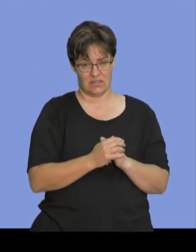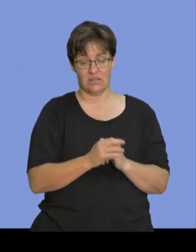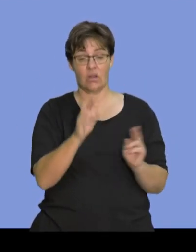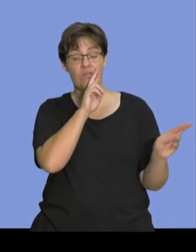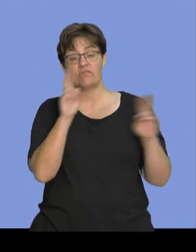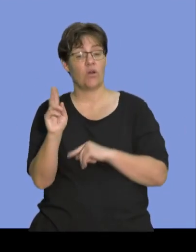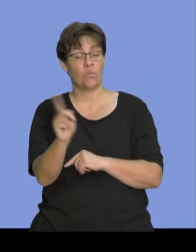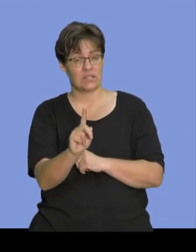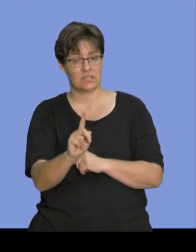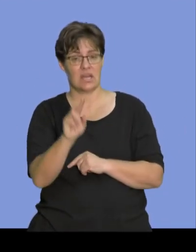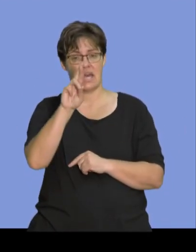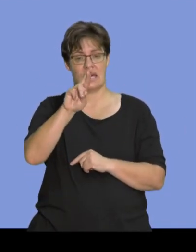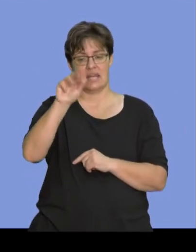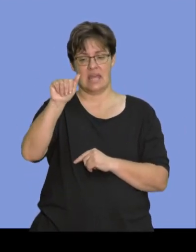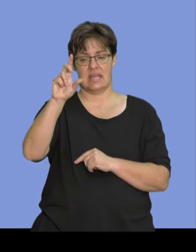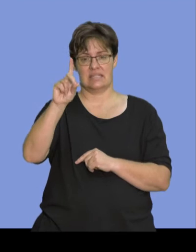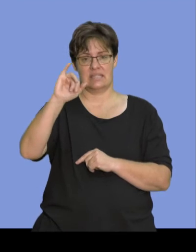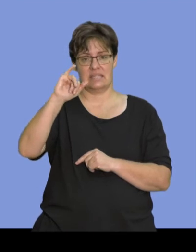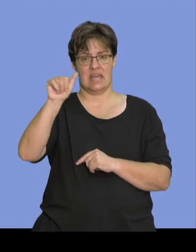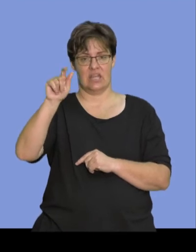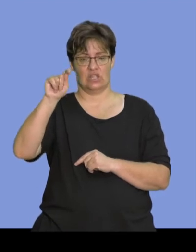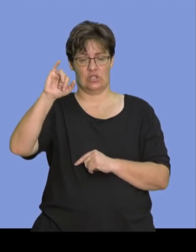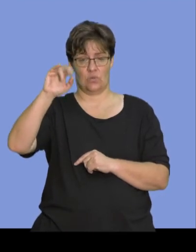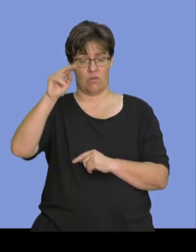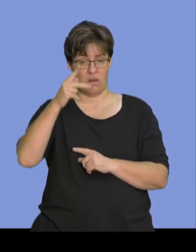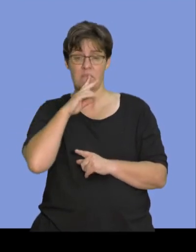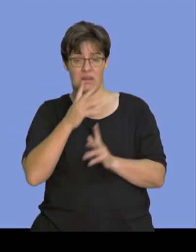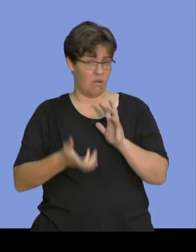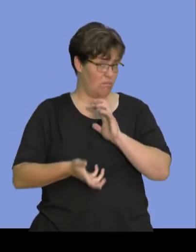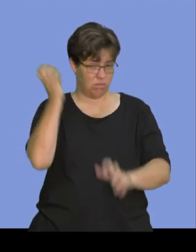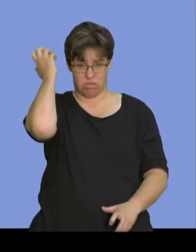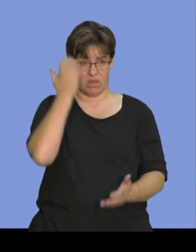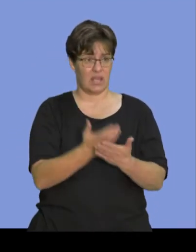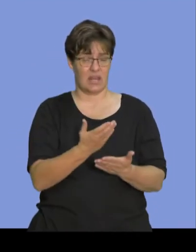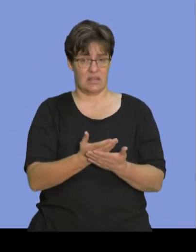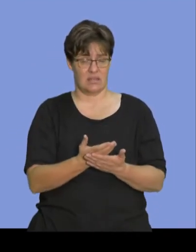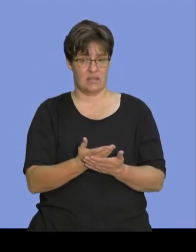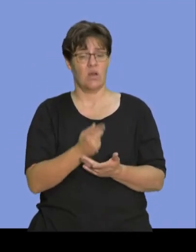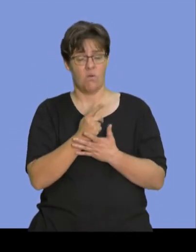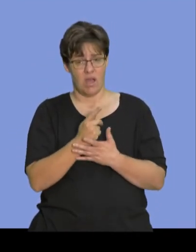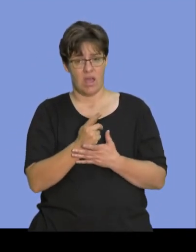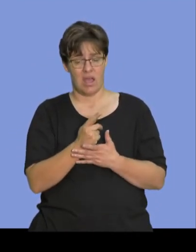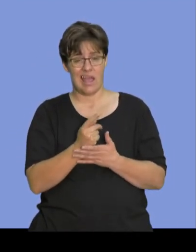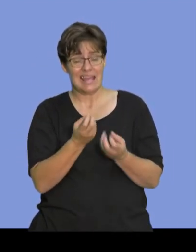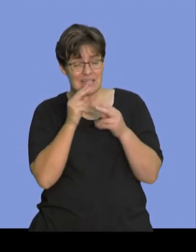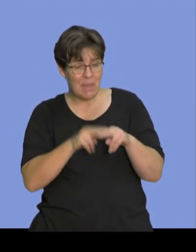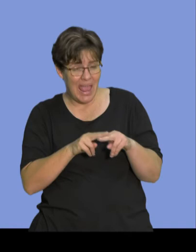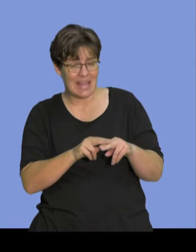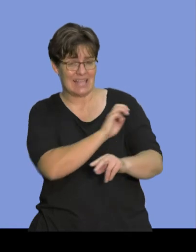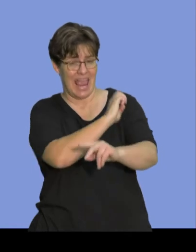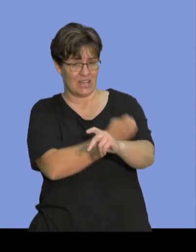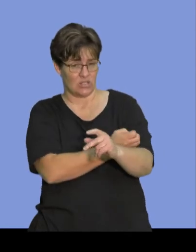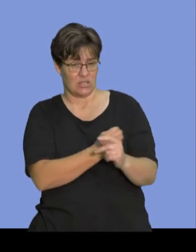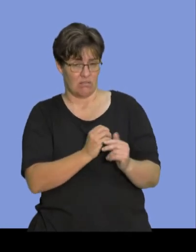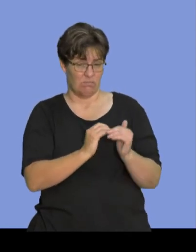sometimes we refer to it as radiation, okay, which can be destructive depending on the amount of energy that it